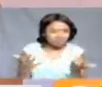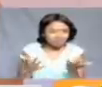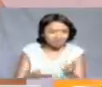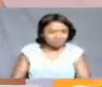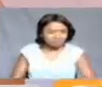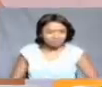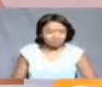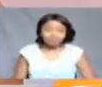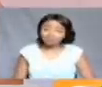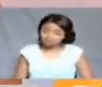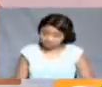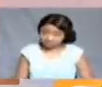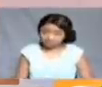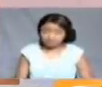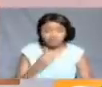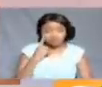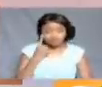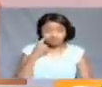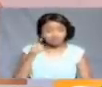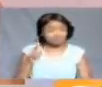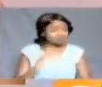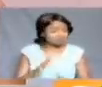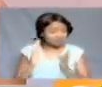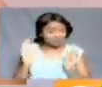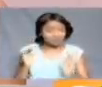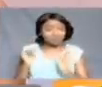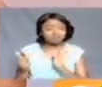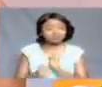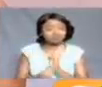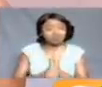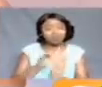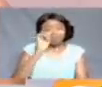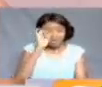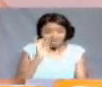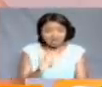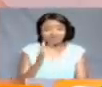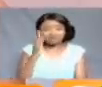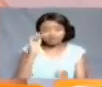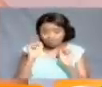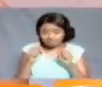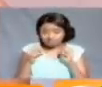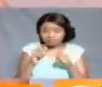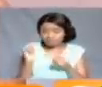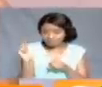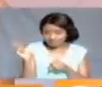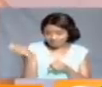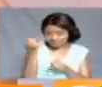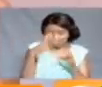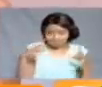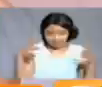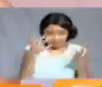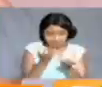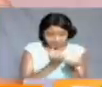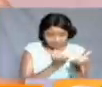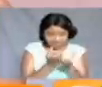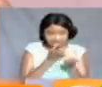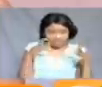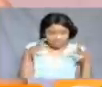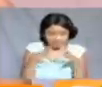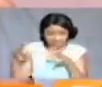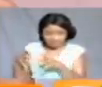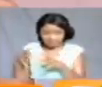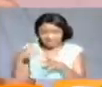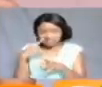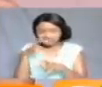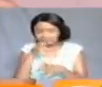So that's my biggest bugbear. And if I think what Kenyan corporate tends to do is look at social media and say, oh, this person